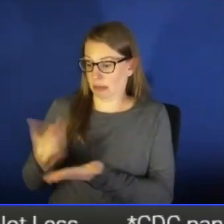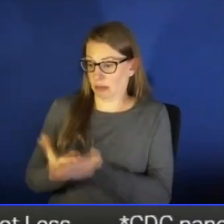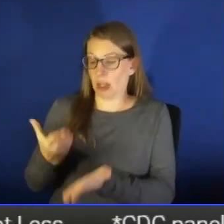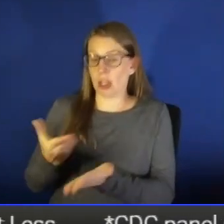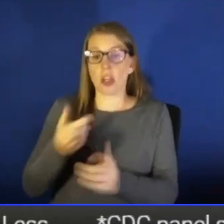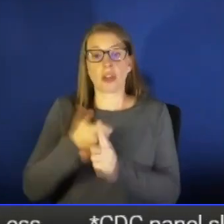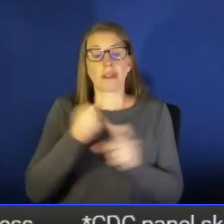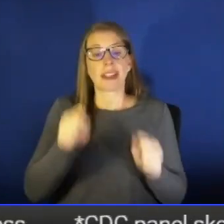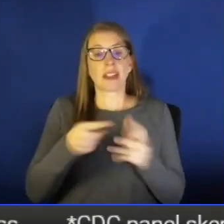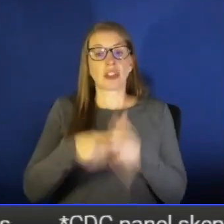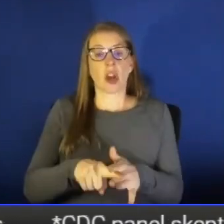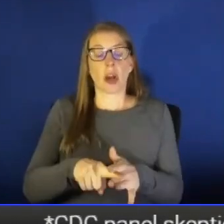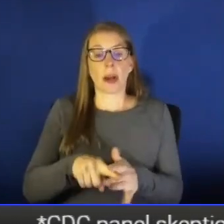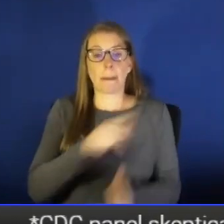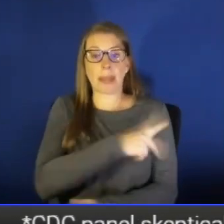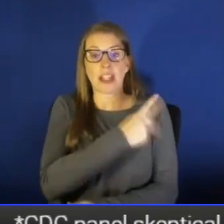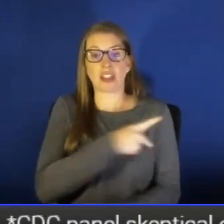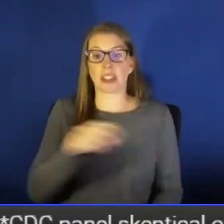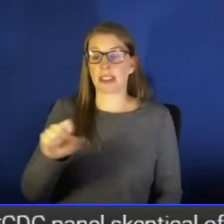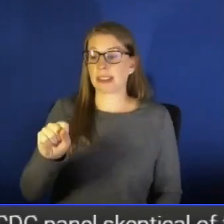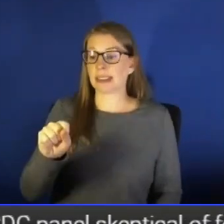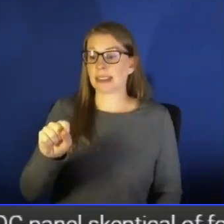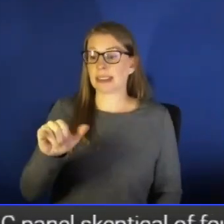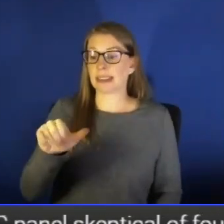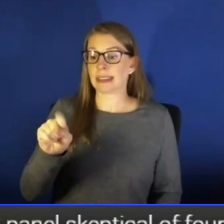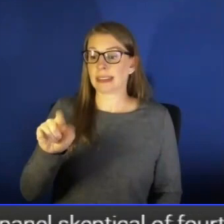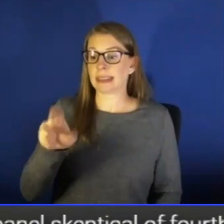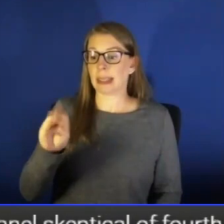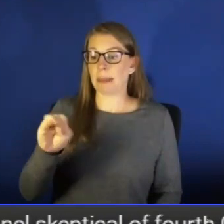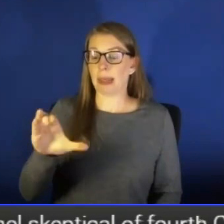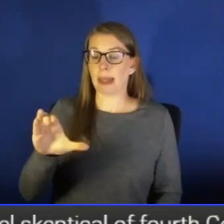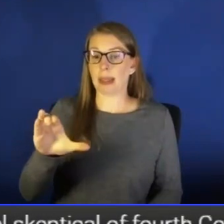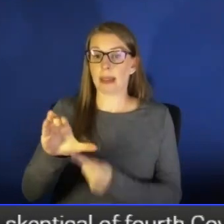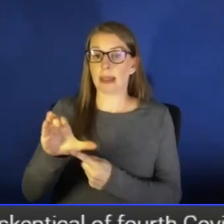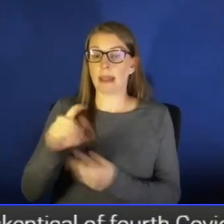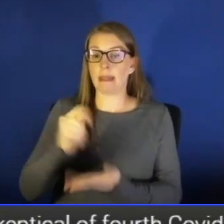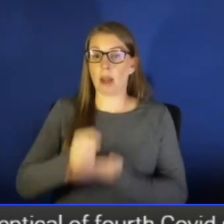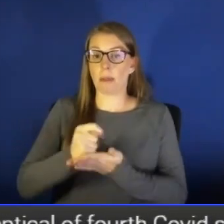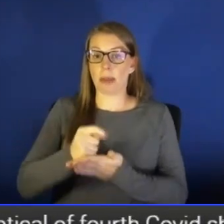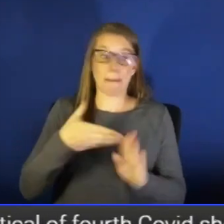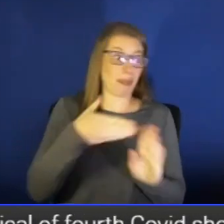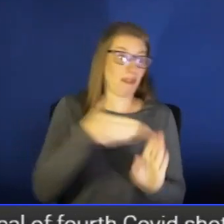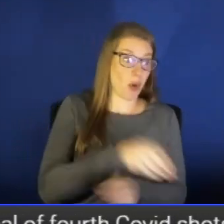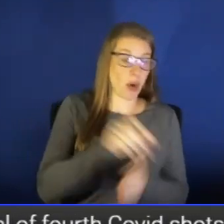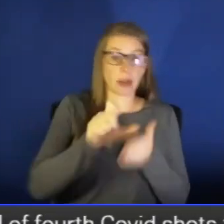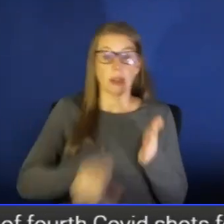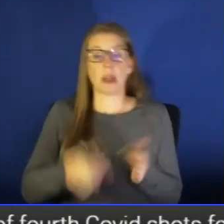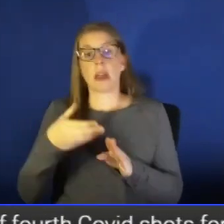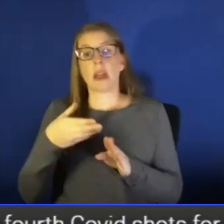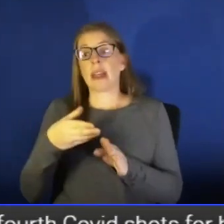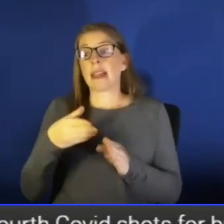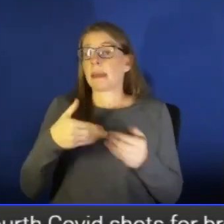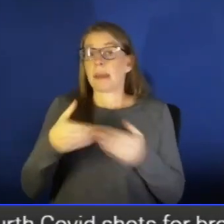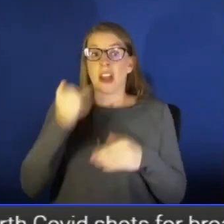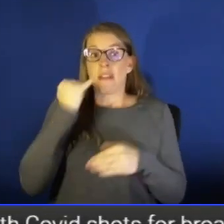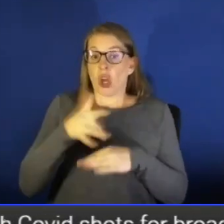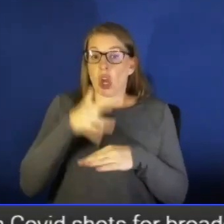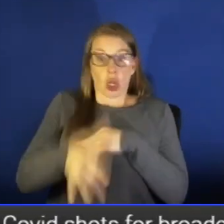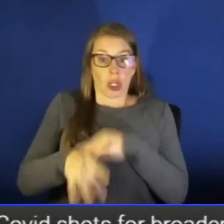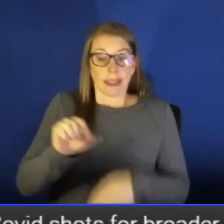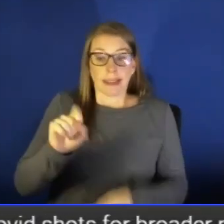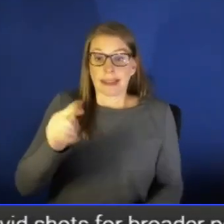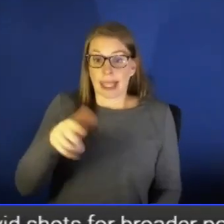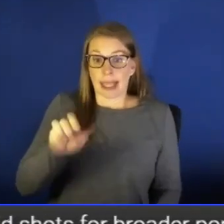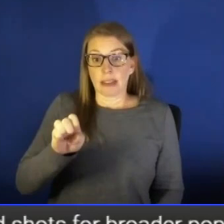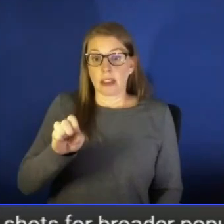therapy even before the operation, even when they're early stage. So to the patient out there, it may take a little